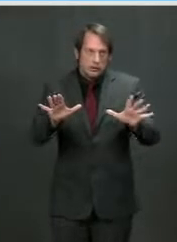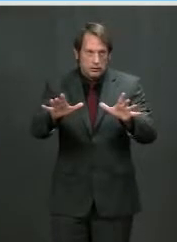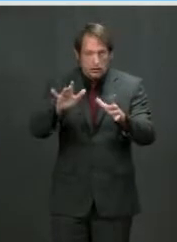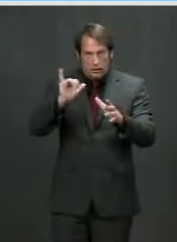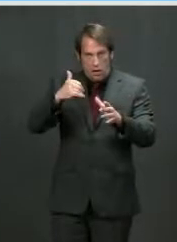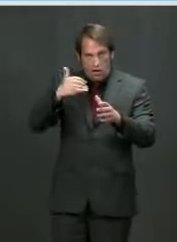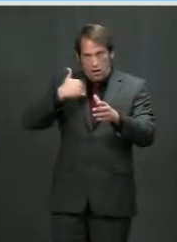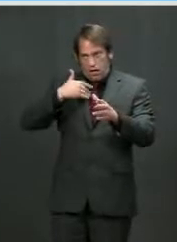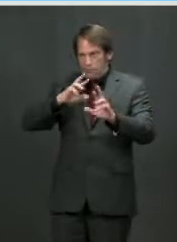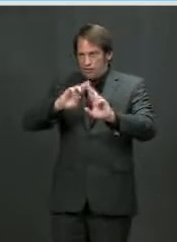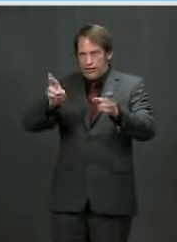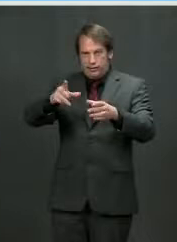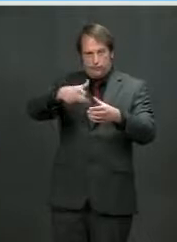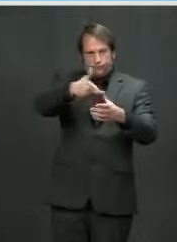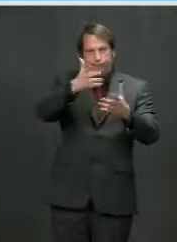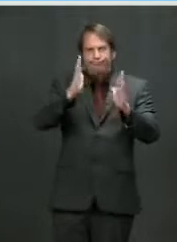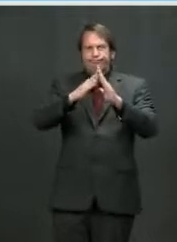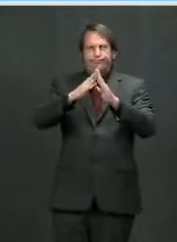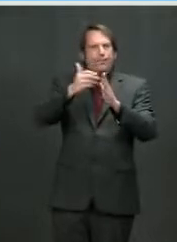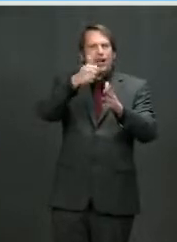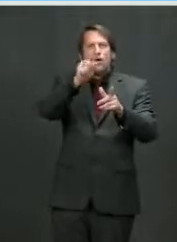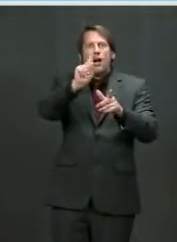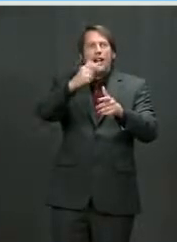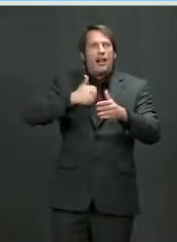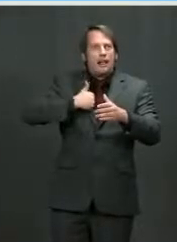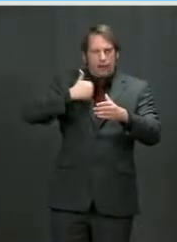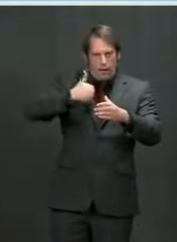and to advance equitable distribution of the vaccine,